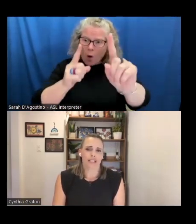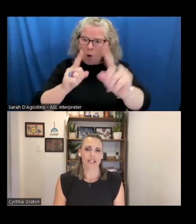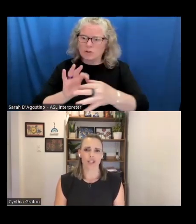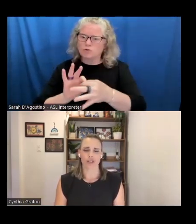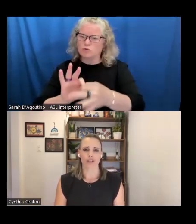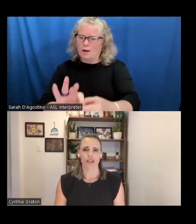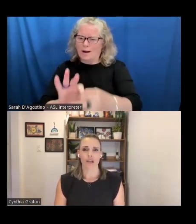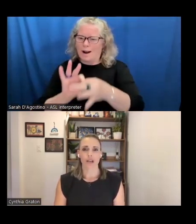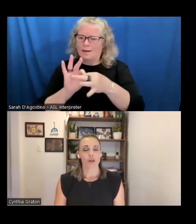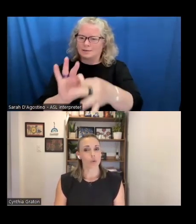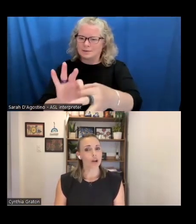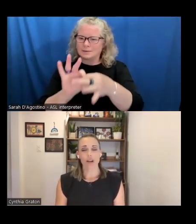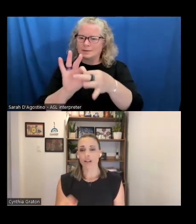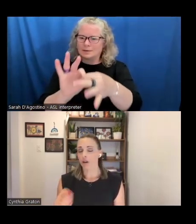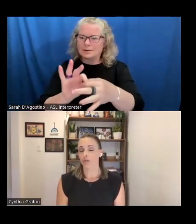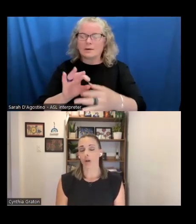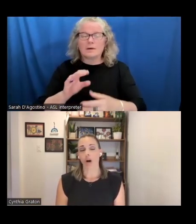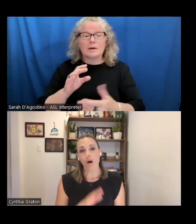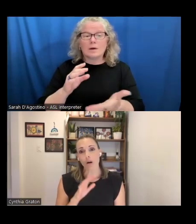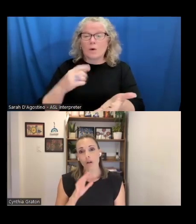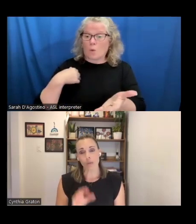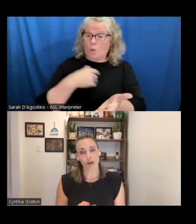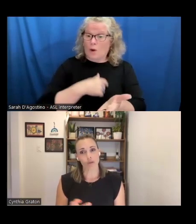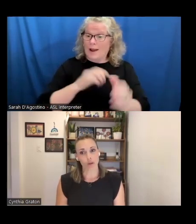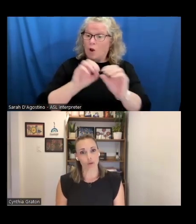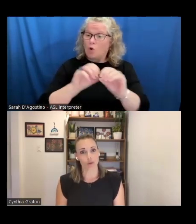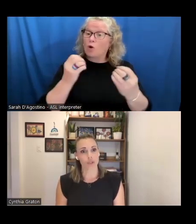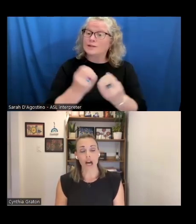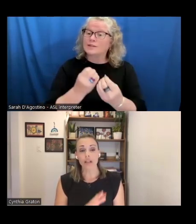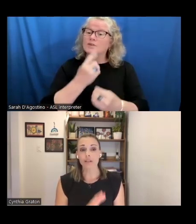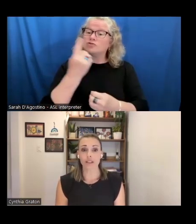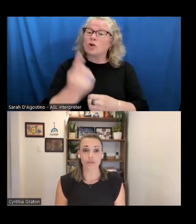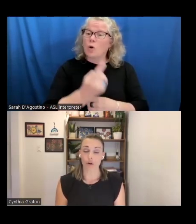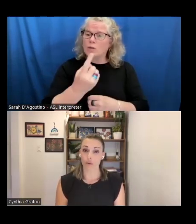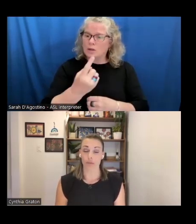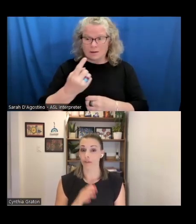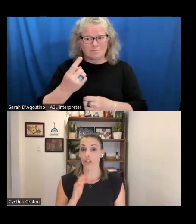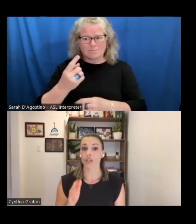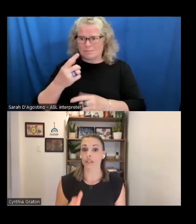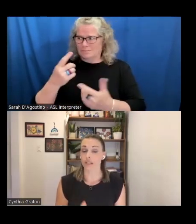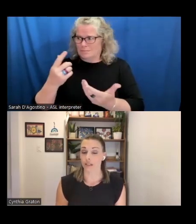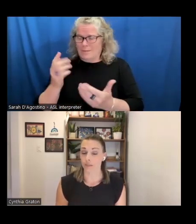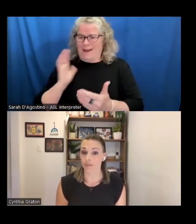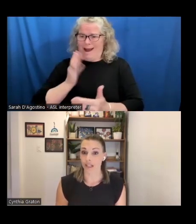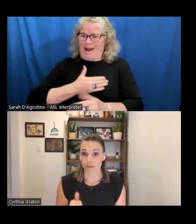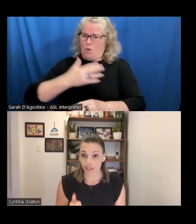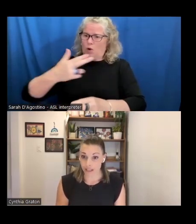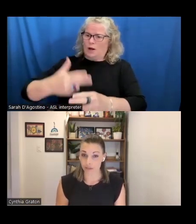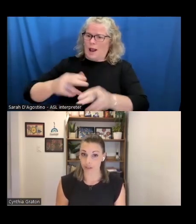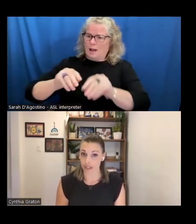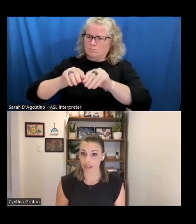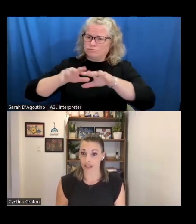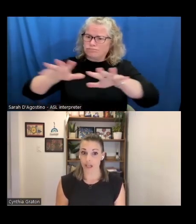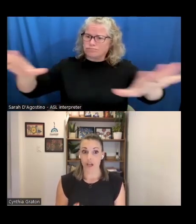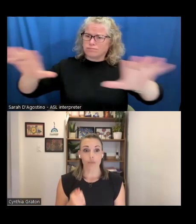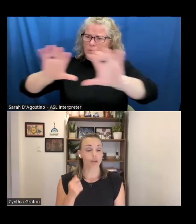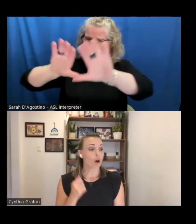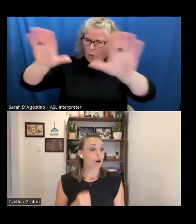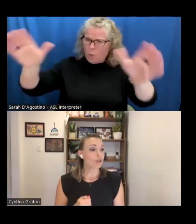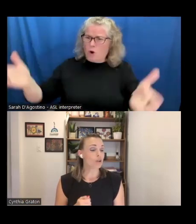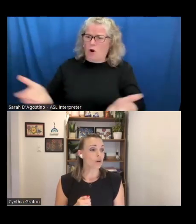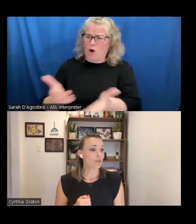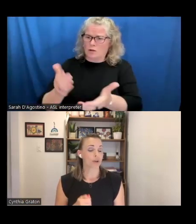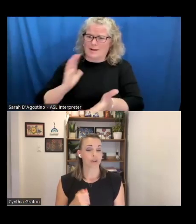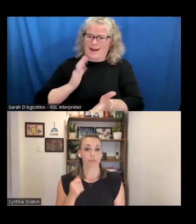an organization. We are known all around the globe, not only for our professionalism and effectiveness,